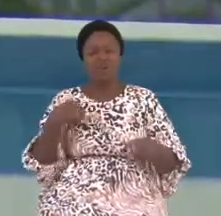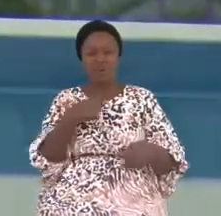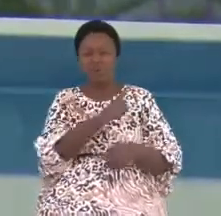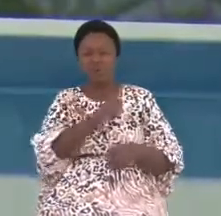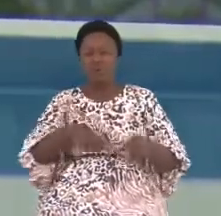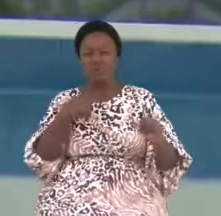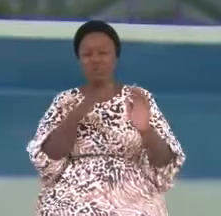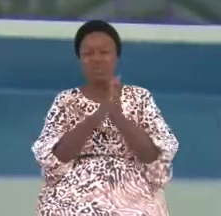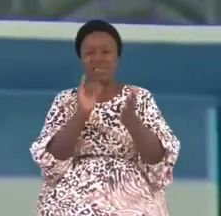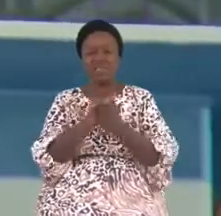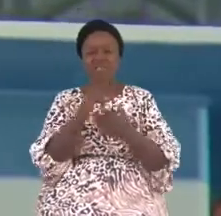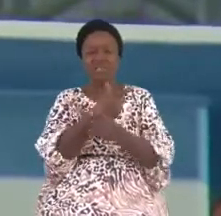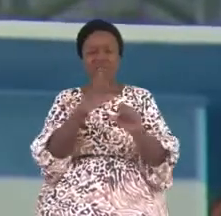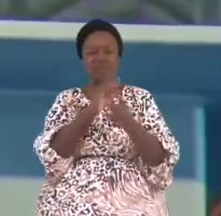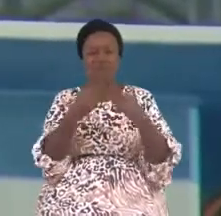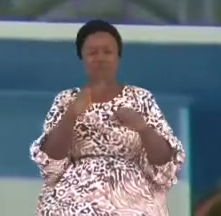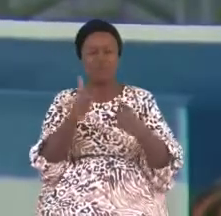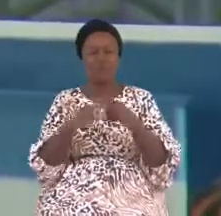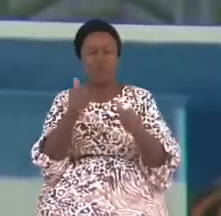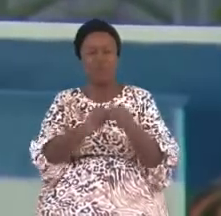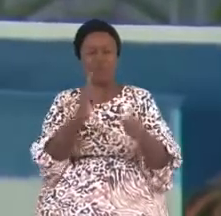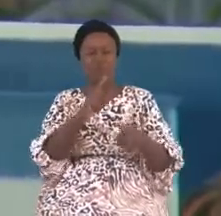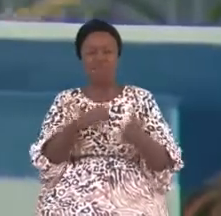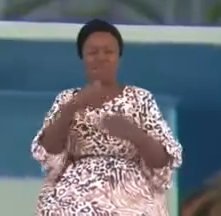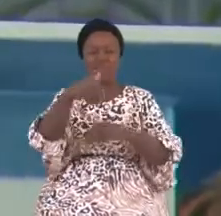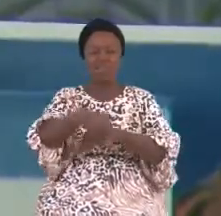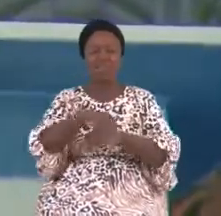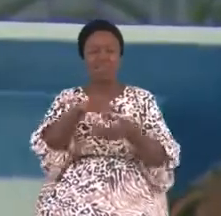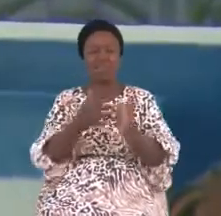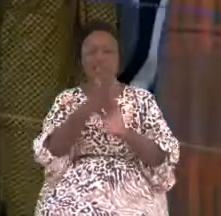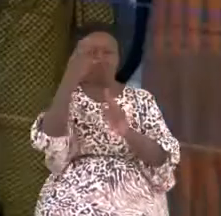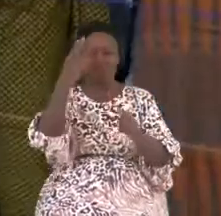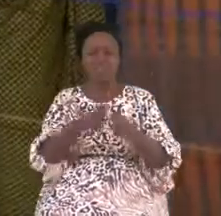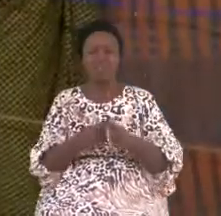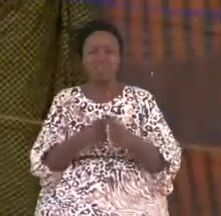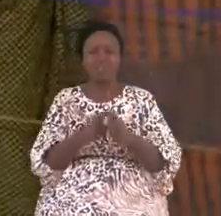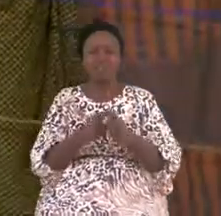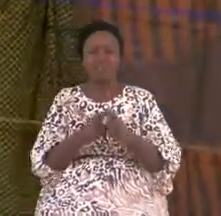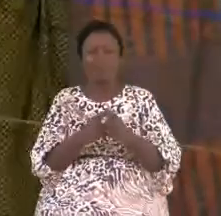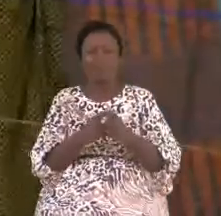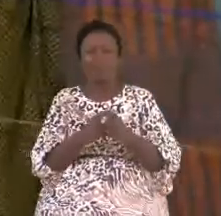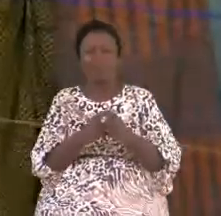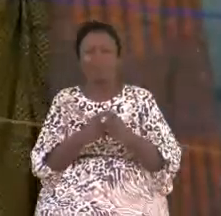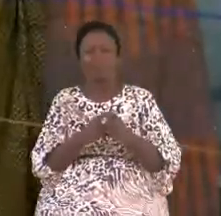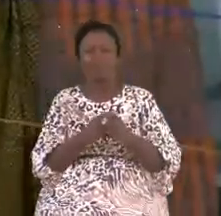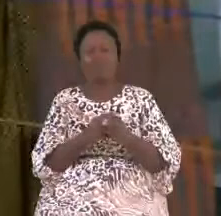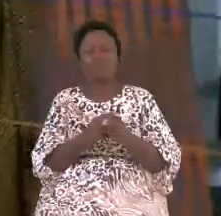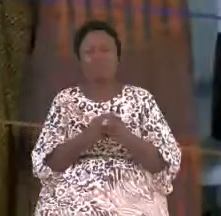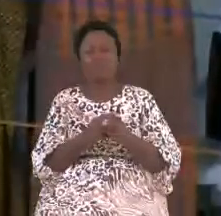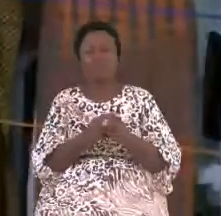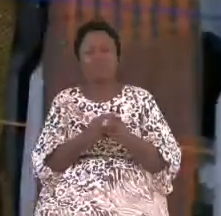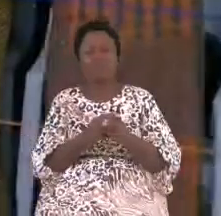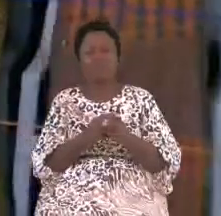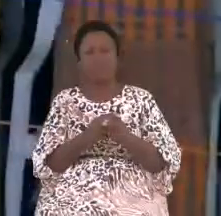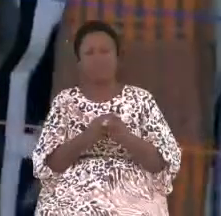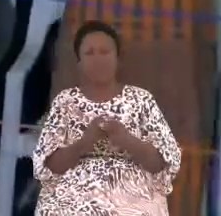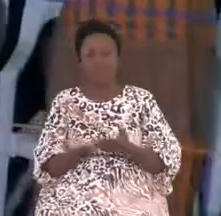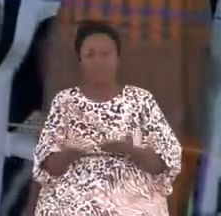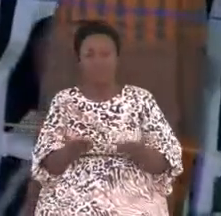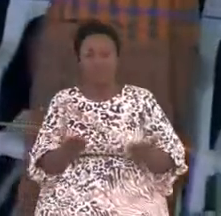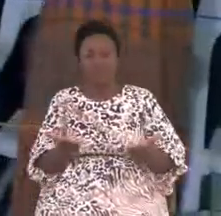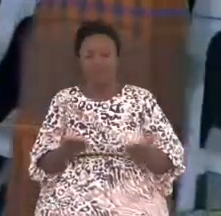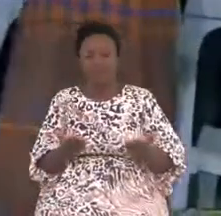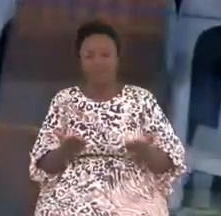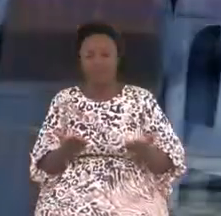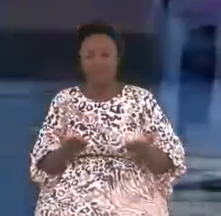come to everyone tonight in jesus name here